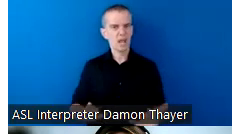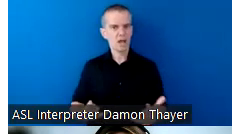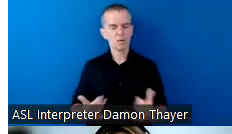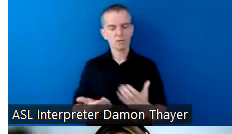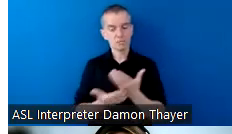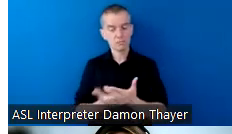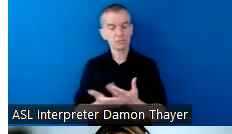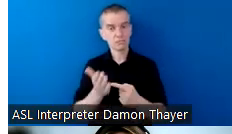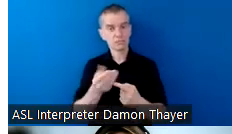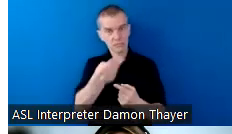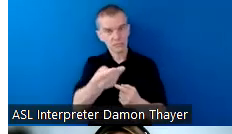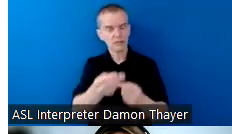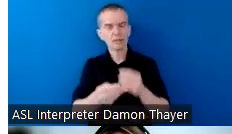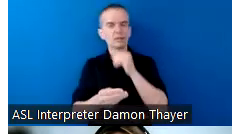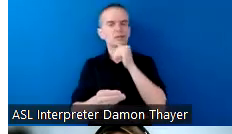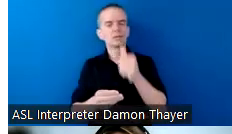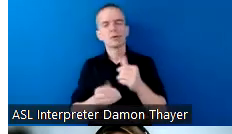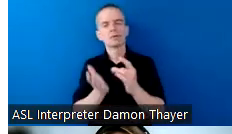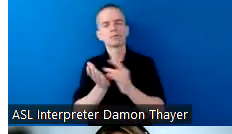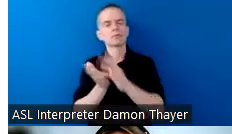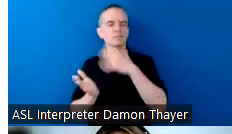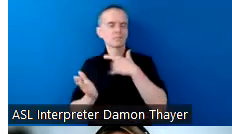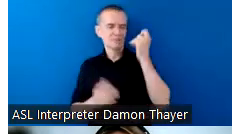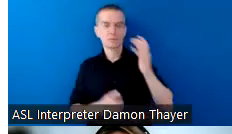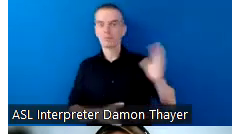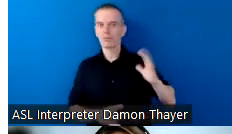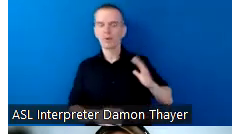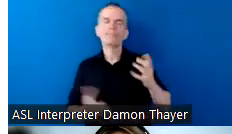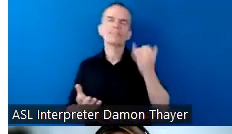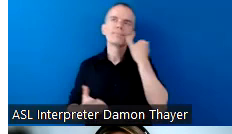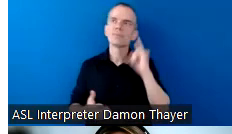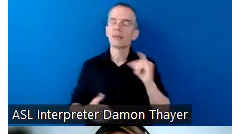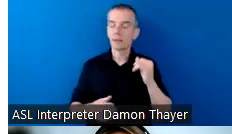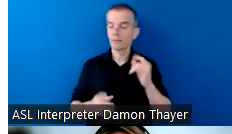For example, they're maybe in some kind of a treatment program or